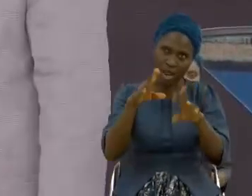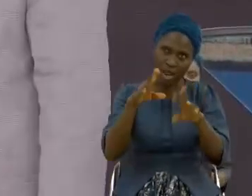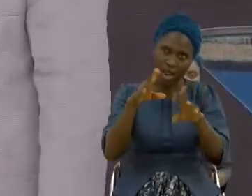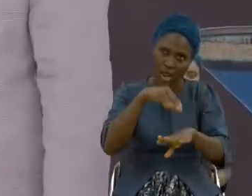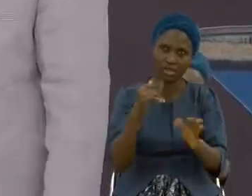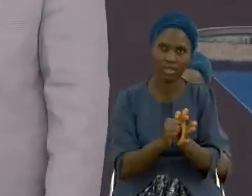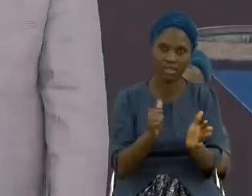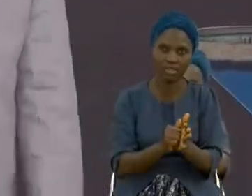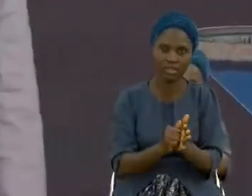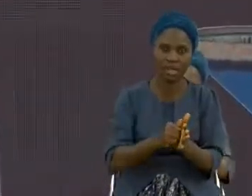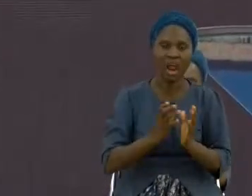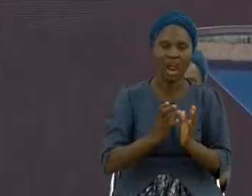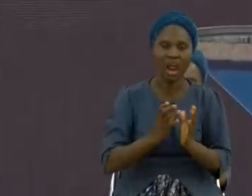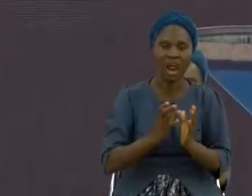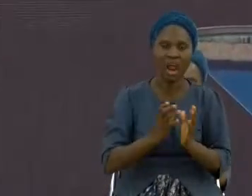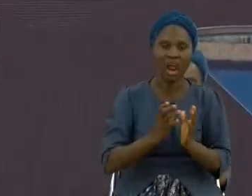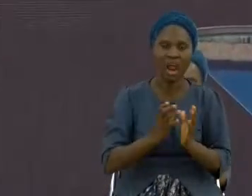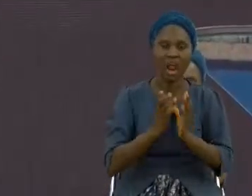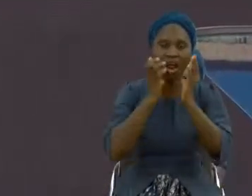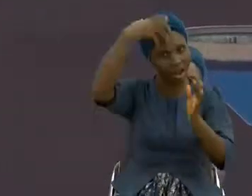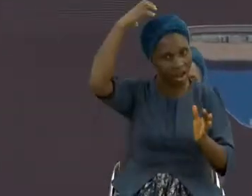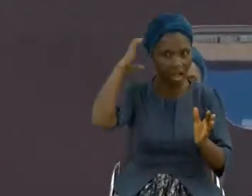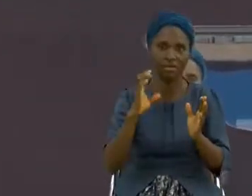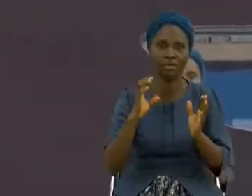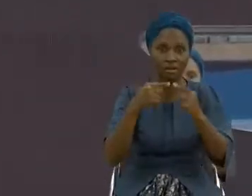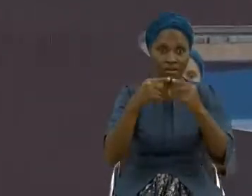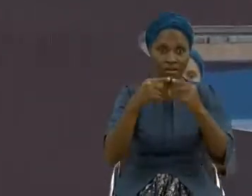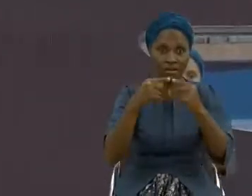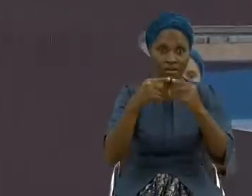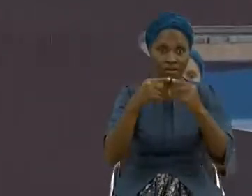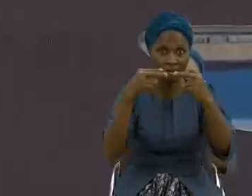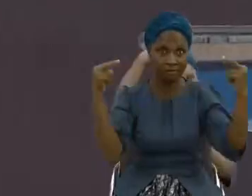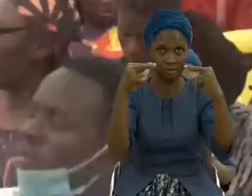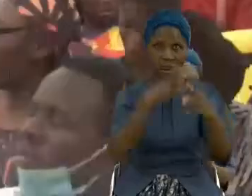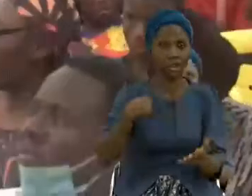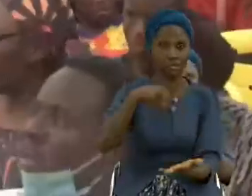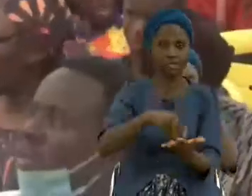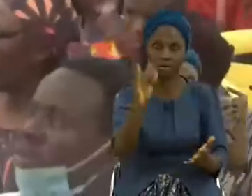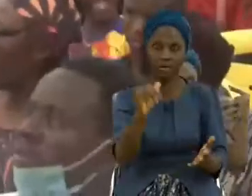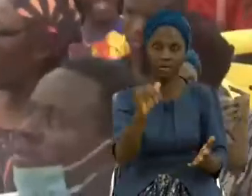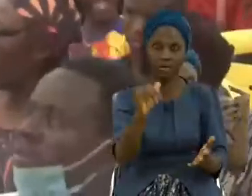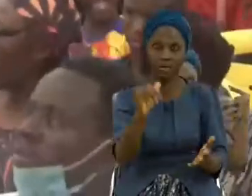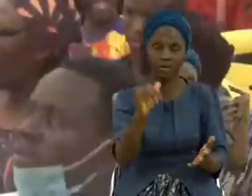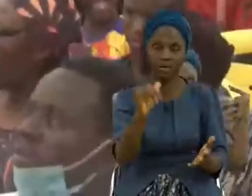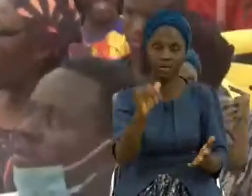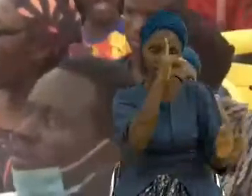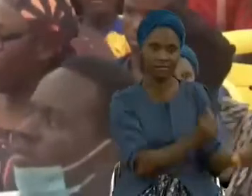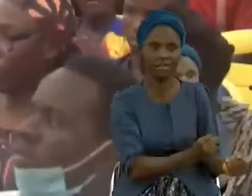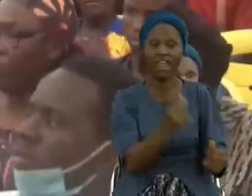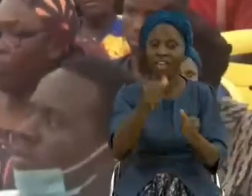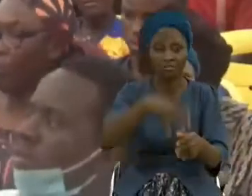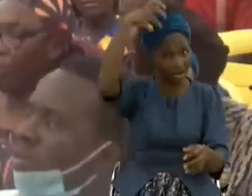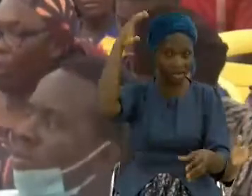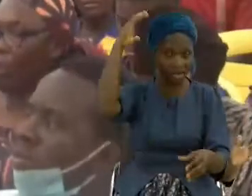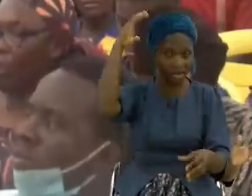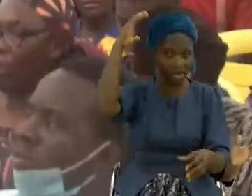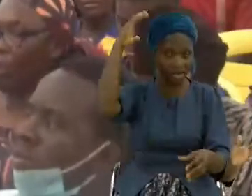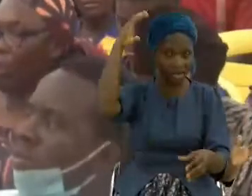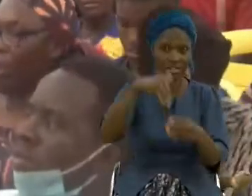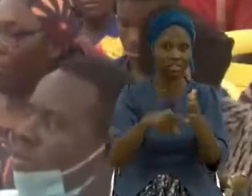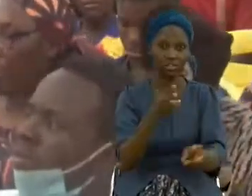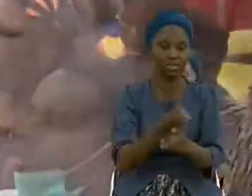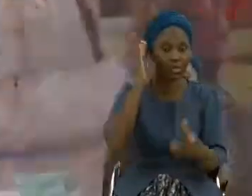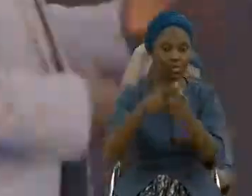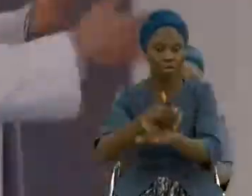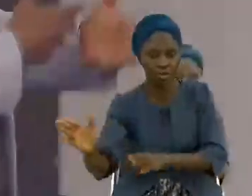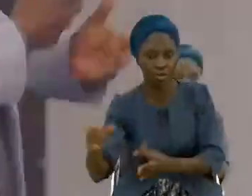faith every lion in this world we're on the way from you the joy shall live